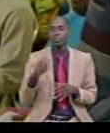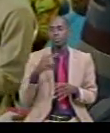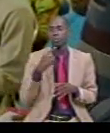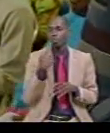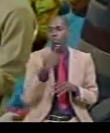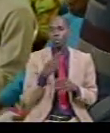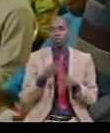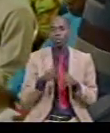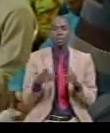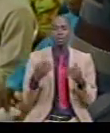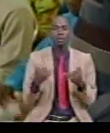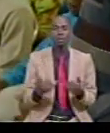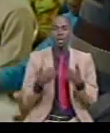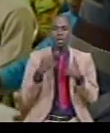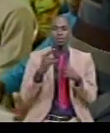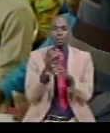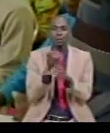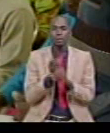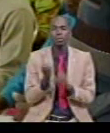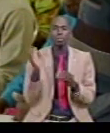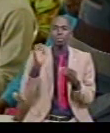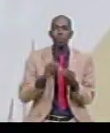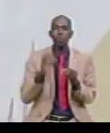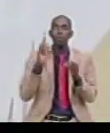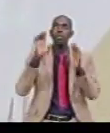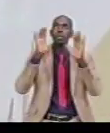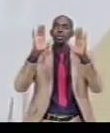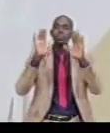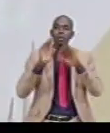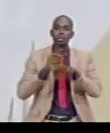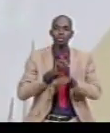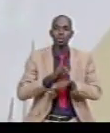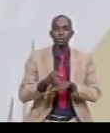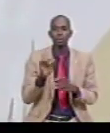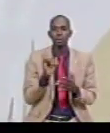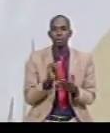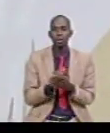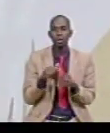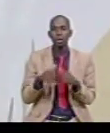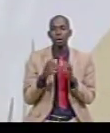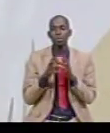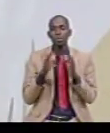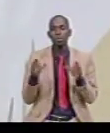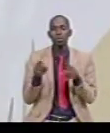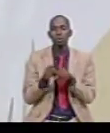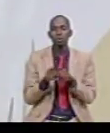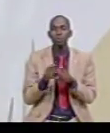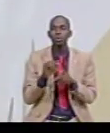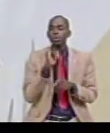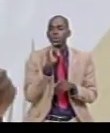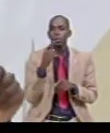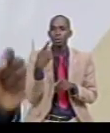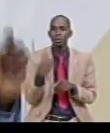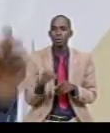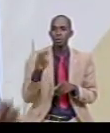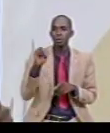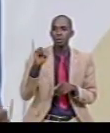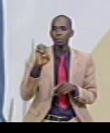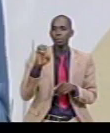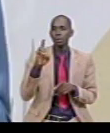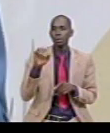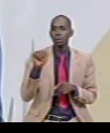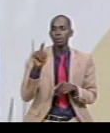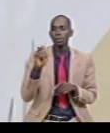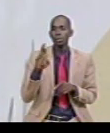hath he obtained a more excellent ministry, by how much also is the mediator of a better